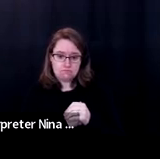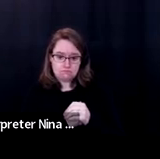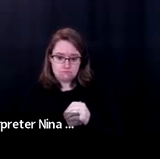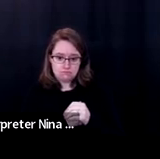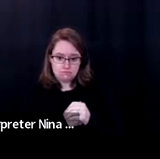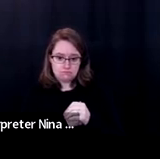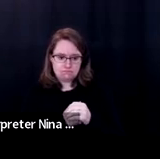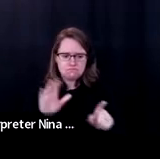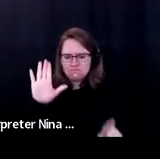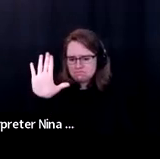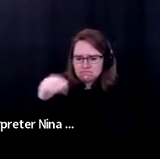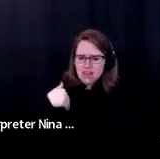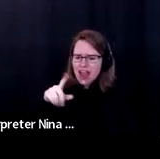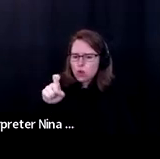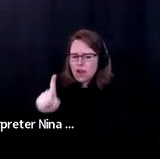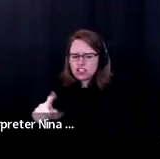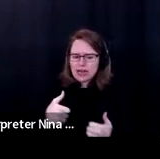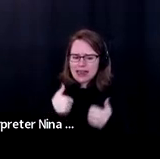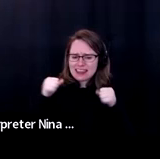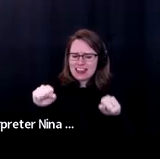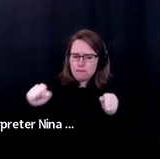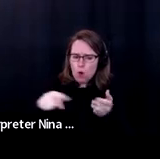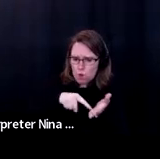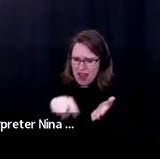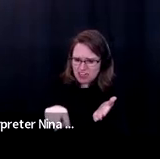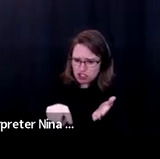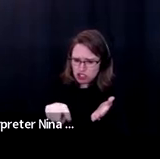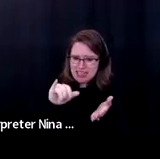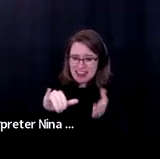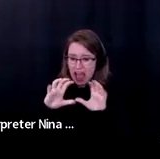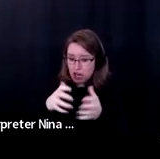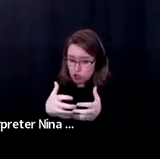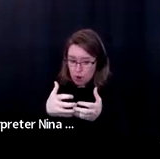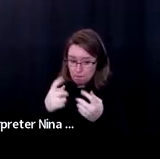Actually, I had a question about livable wage and whether the group that put it in was thinking